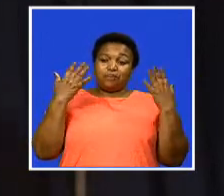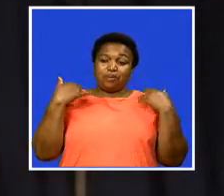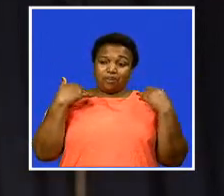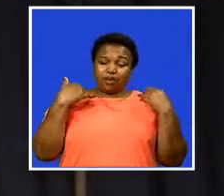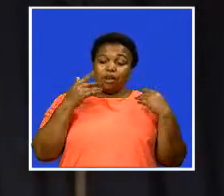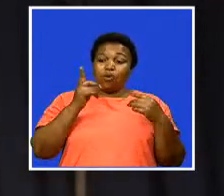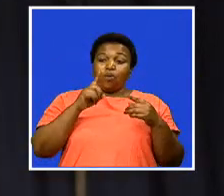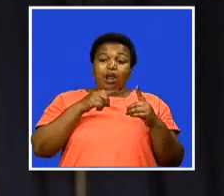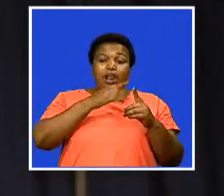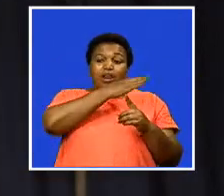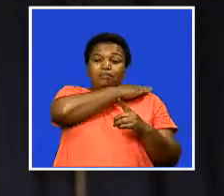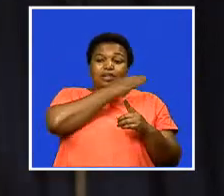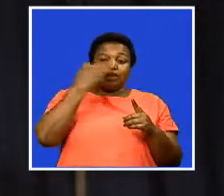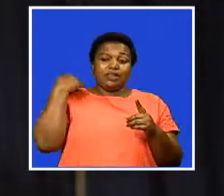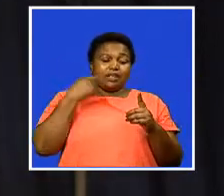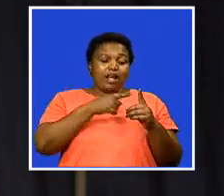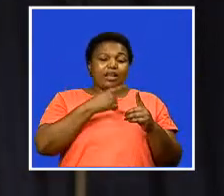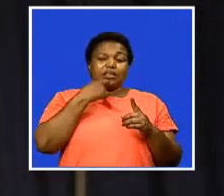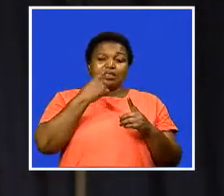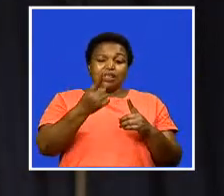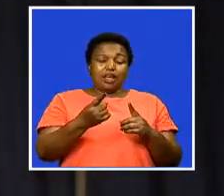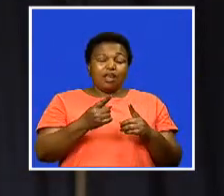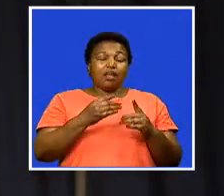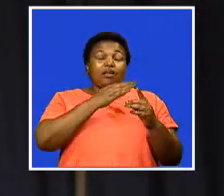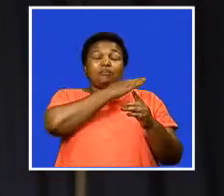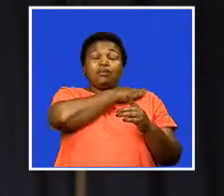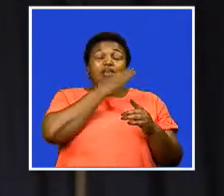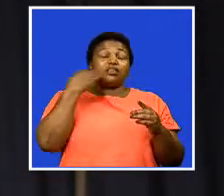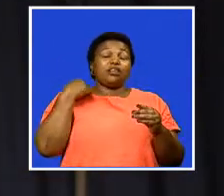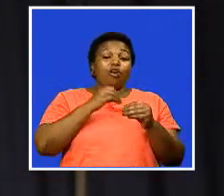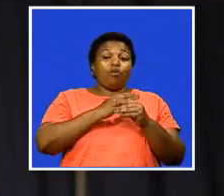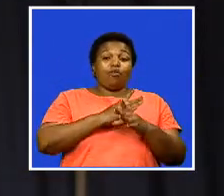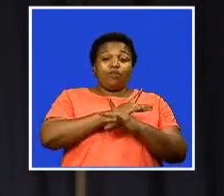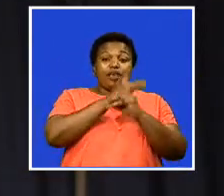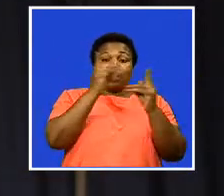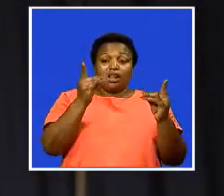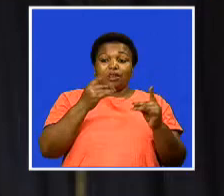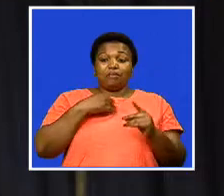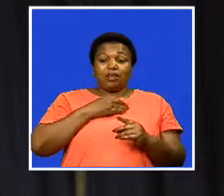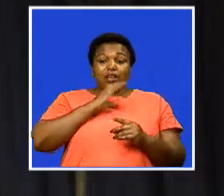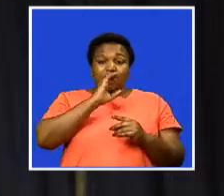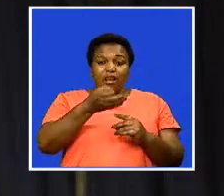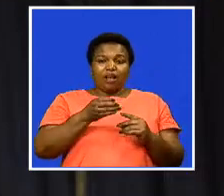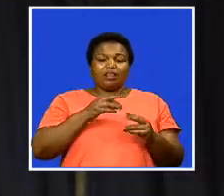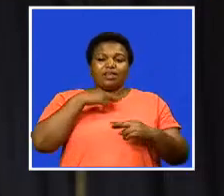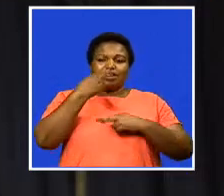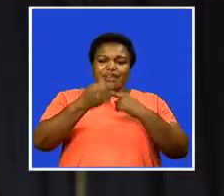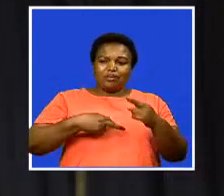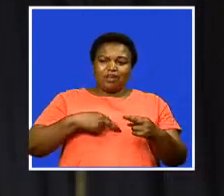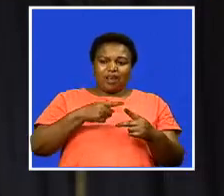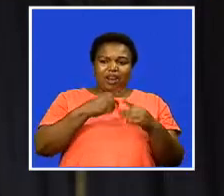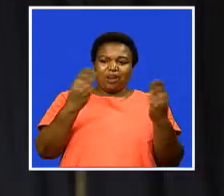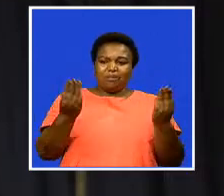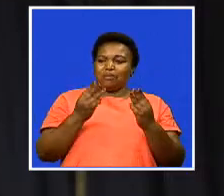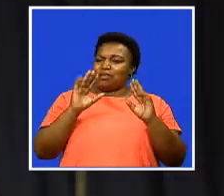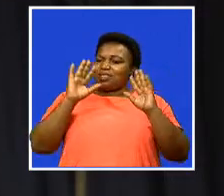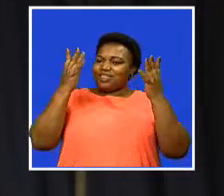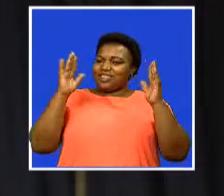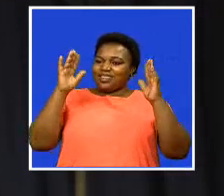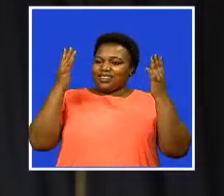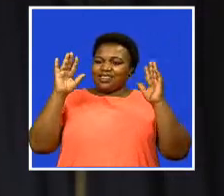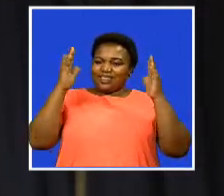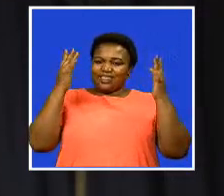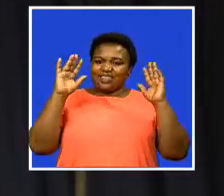nje la of health. Ngidawuphinze ngithi ngicela ukuthi bahloni imphenje abantu abadzana bashale tanda.